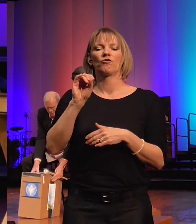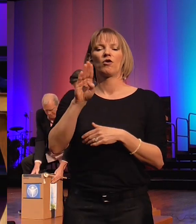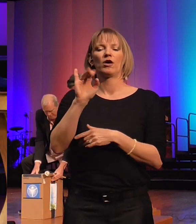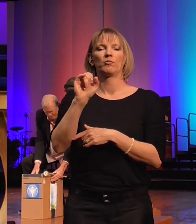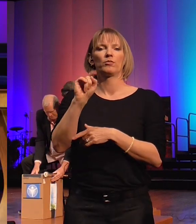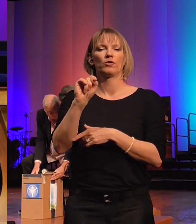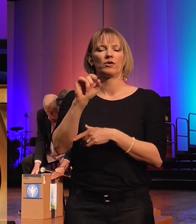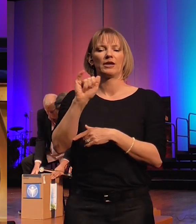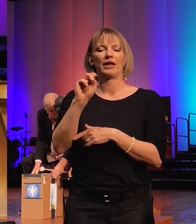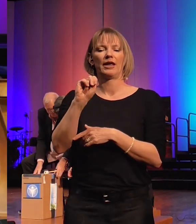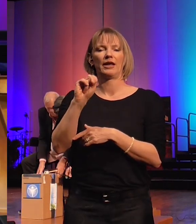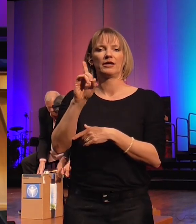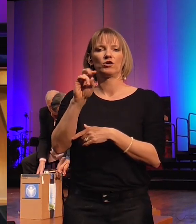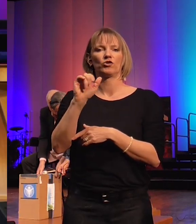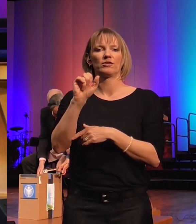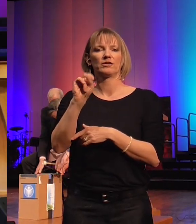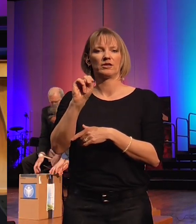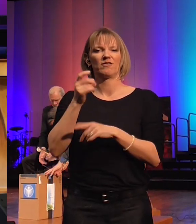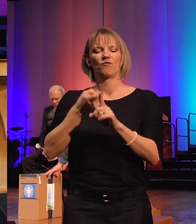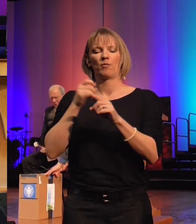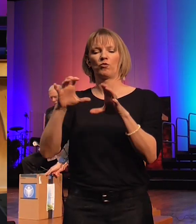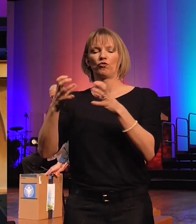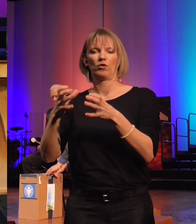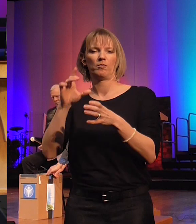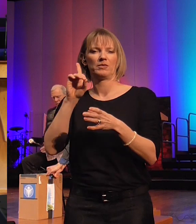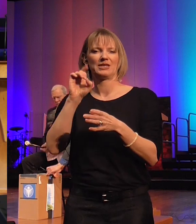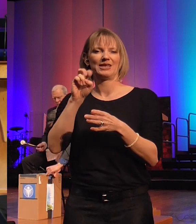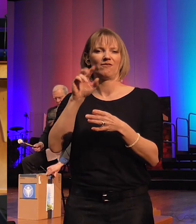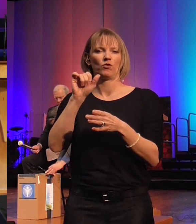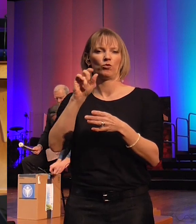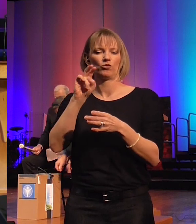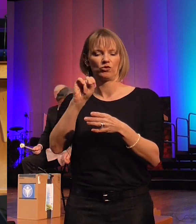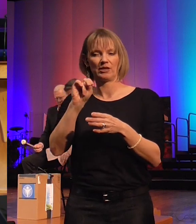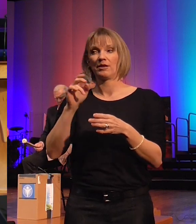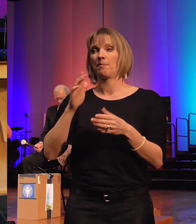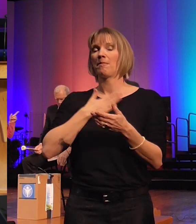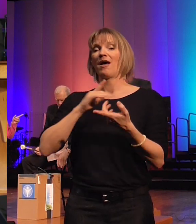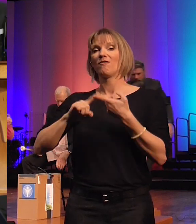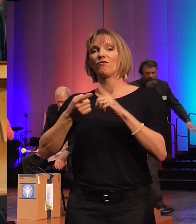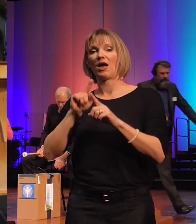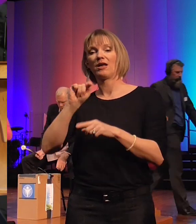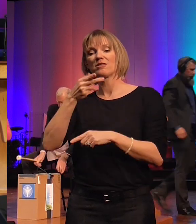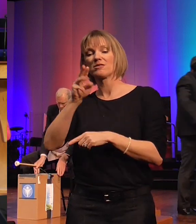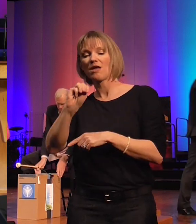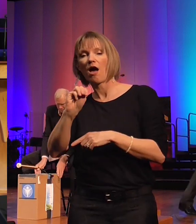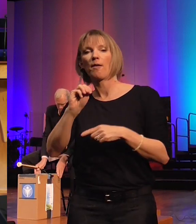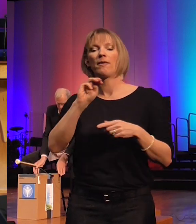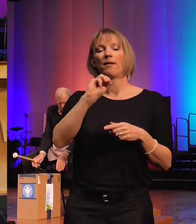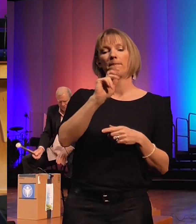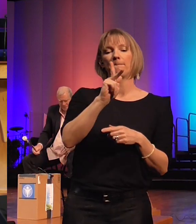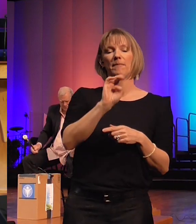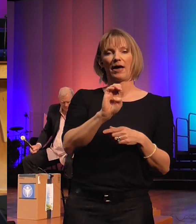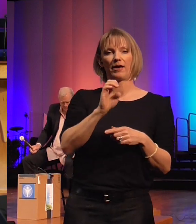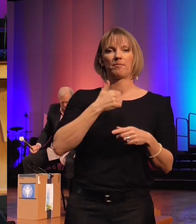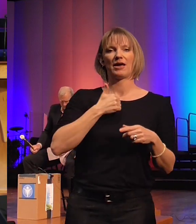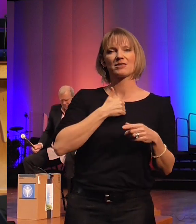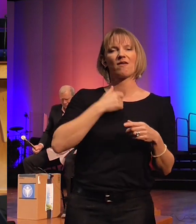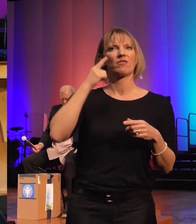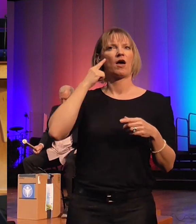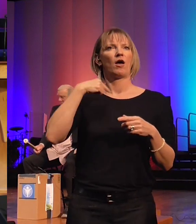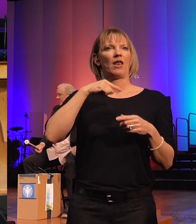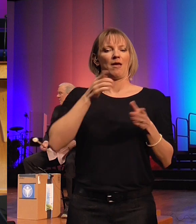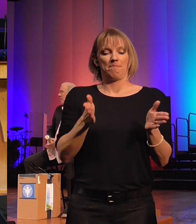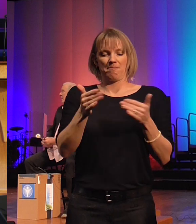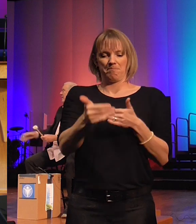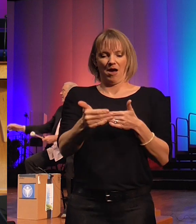Devotion. And my friend Tom and my buddy Mike and I thought we would just think outside the box